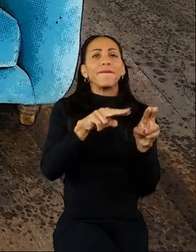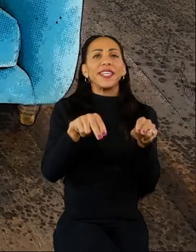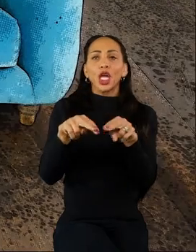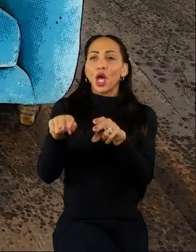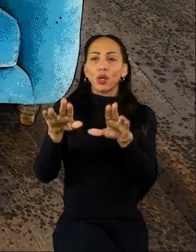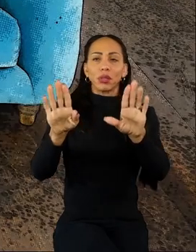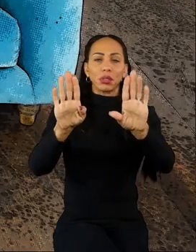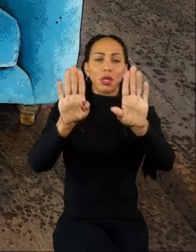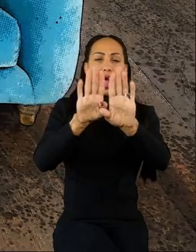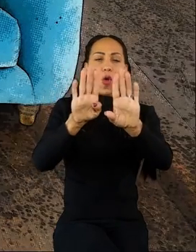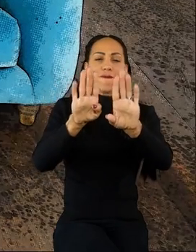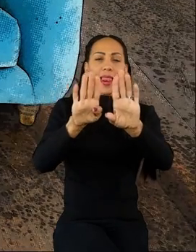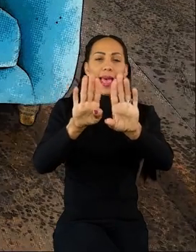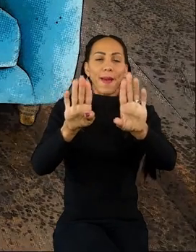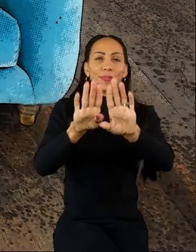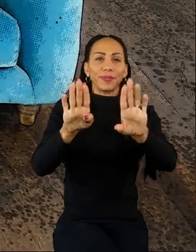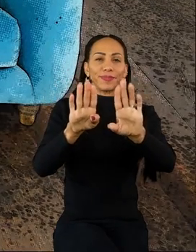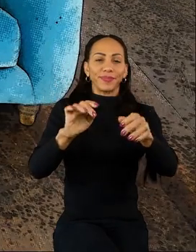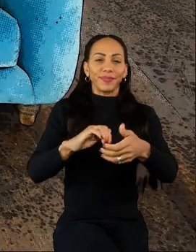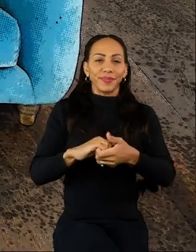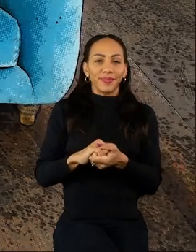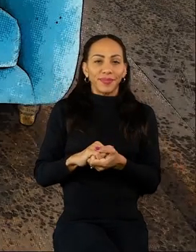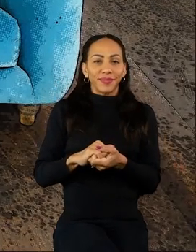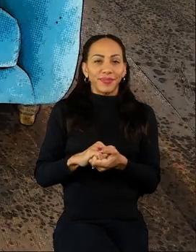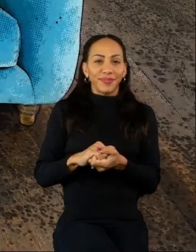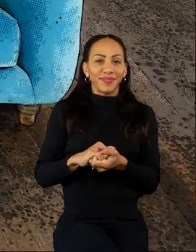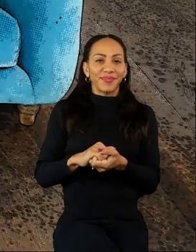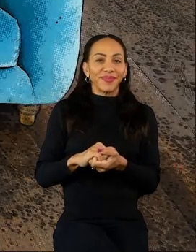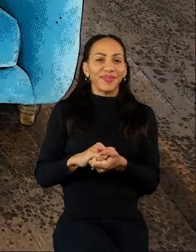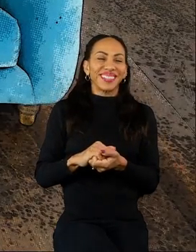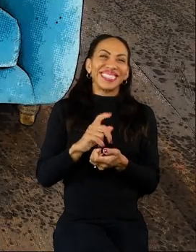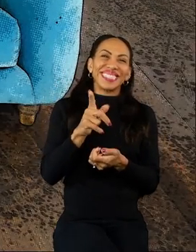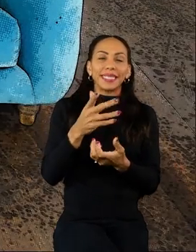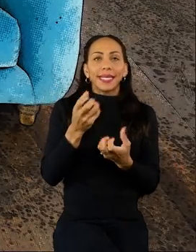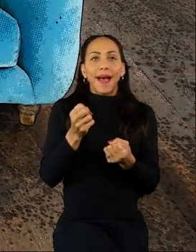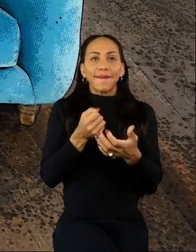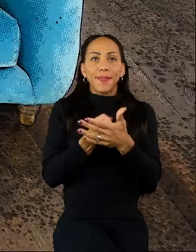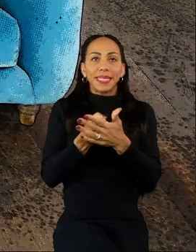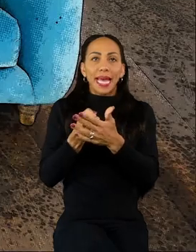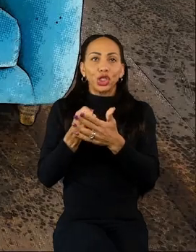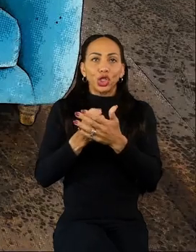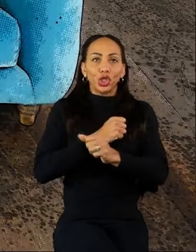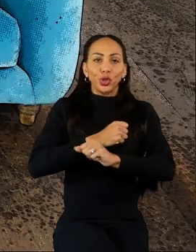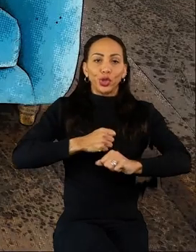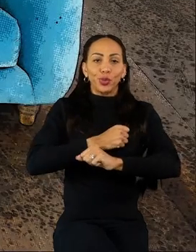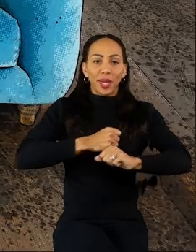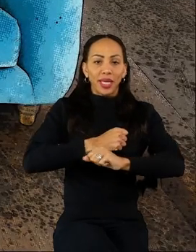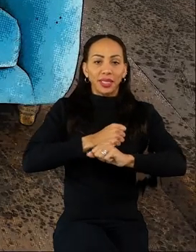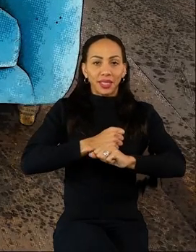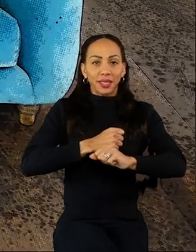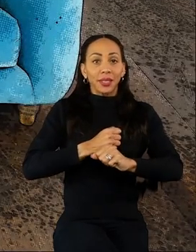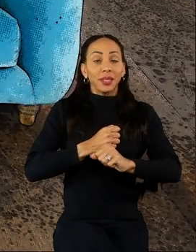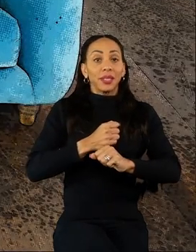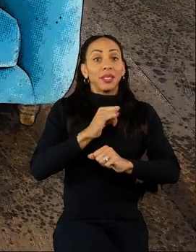it slightly overlaps. The videos do they're slightly, they're not always, because of the limitation of the amount of space you have around you, but